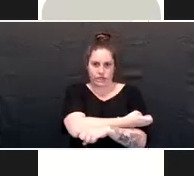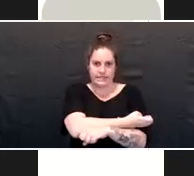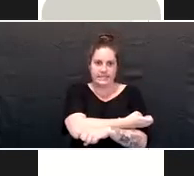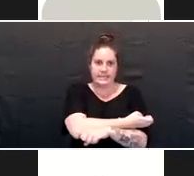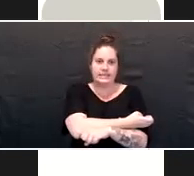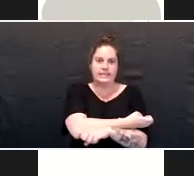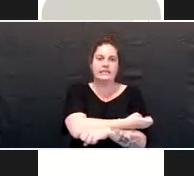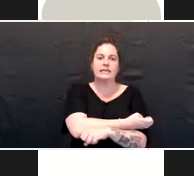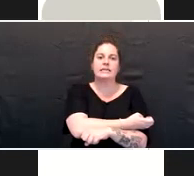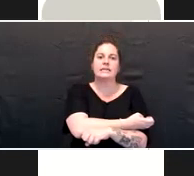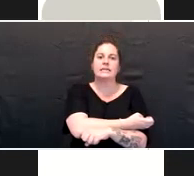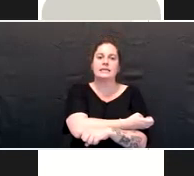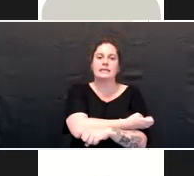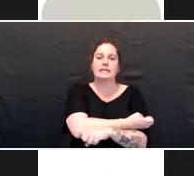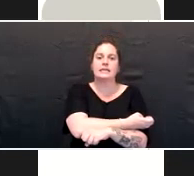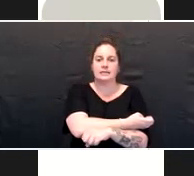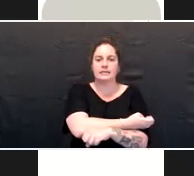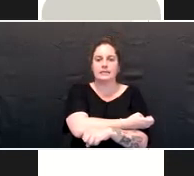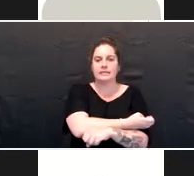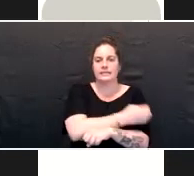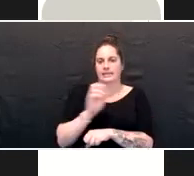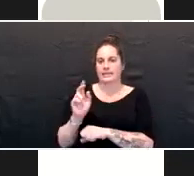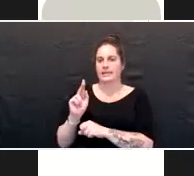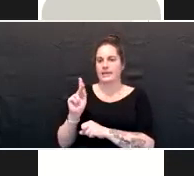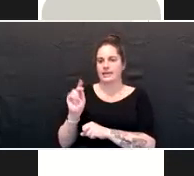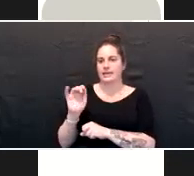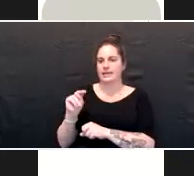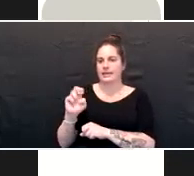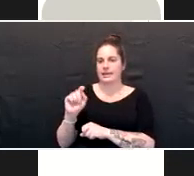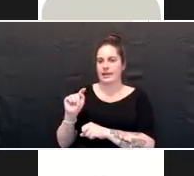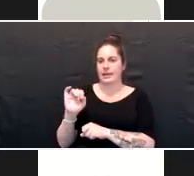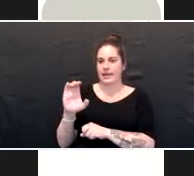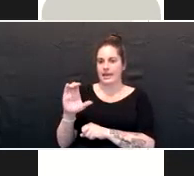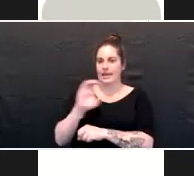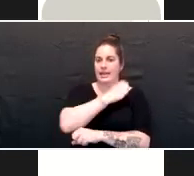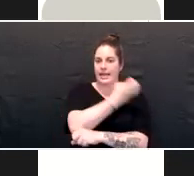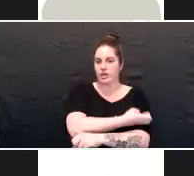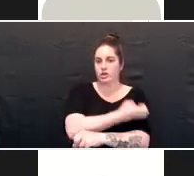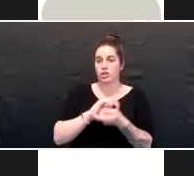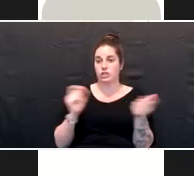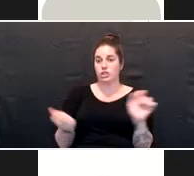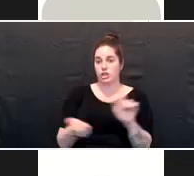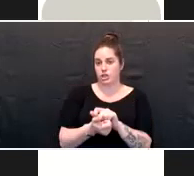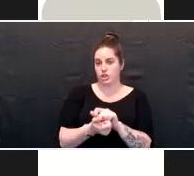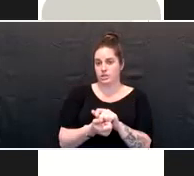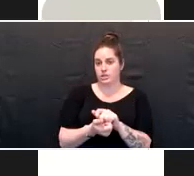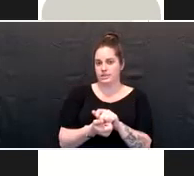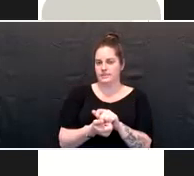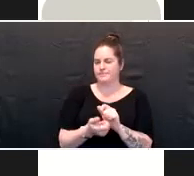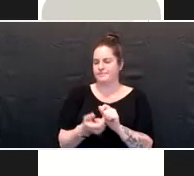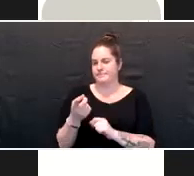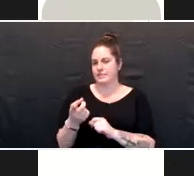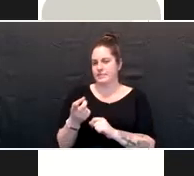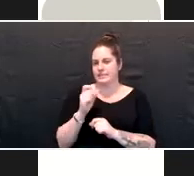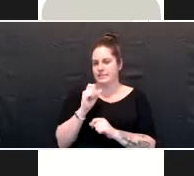is because its kinetic energy will change. Now, they didn't formally define